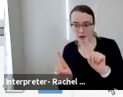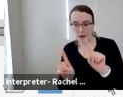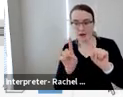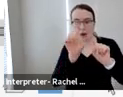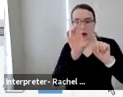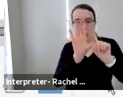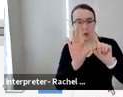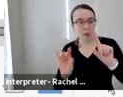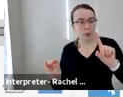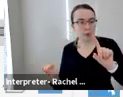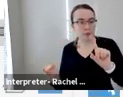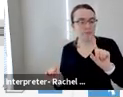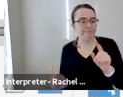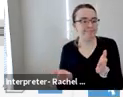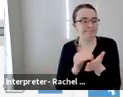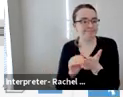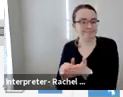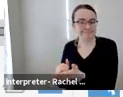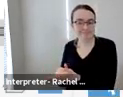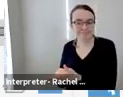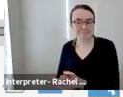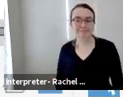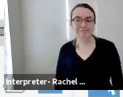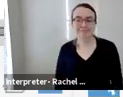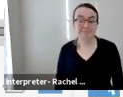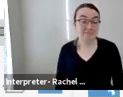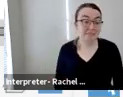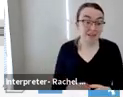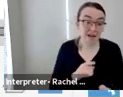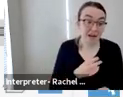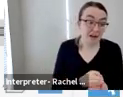technically, it's actually the same piece as his hand.